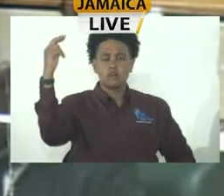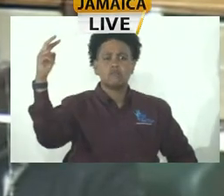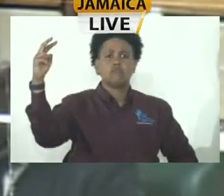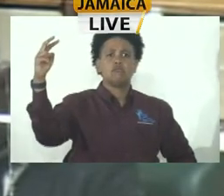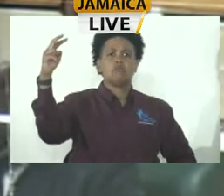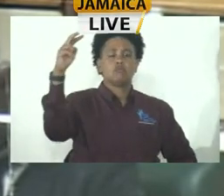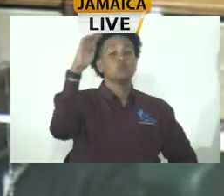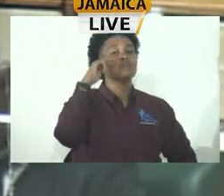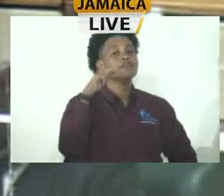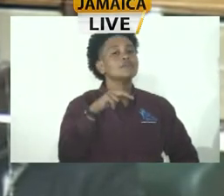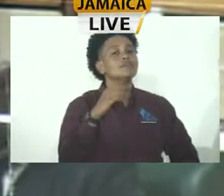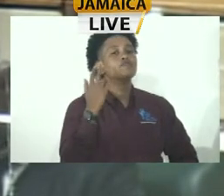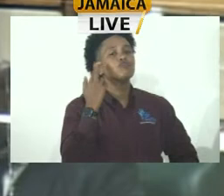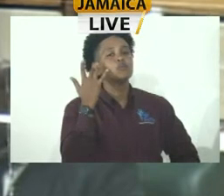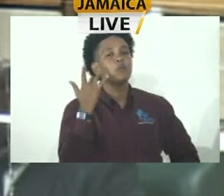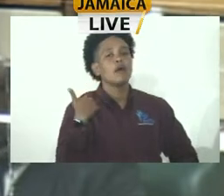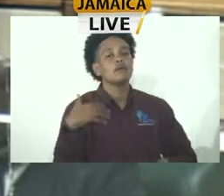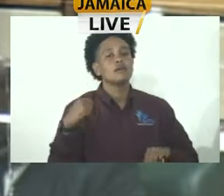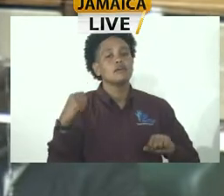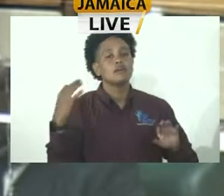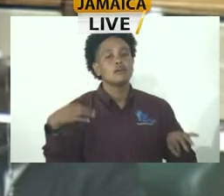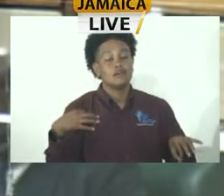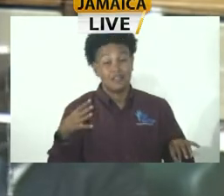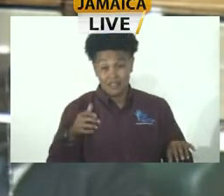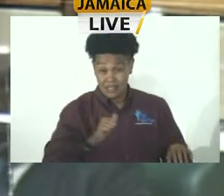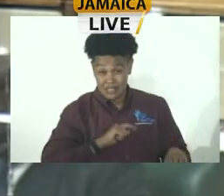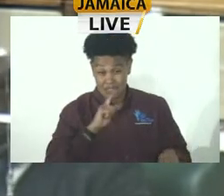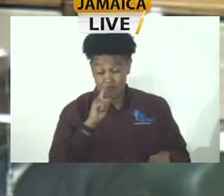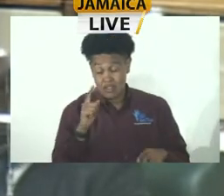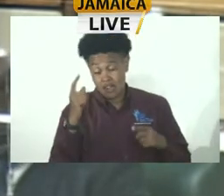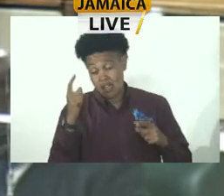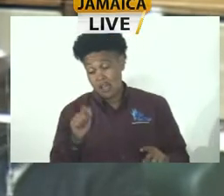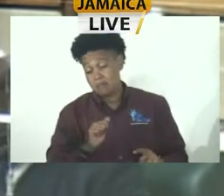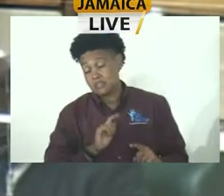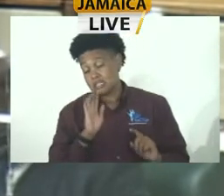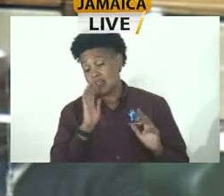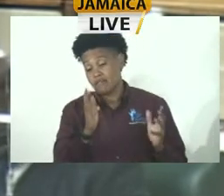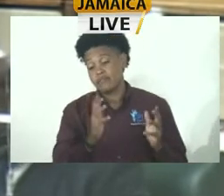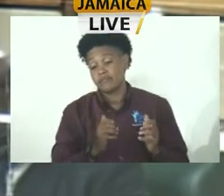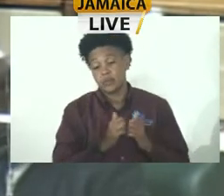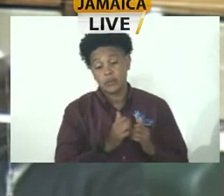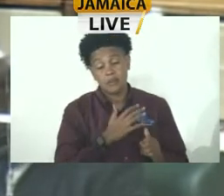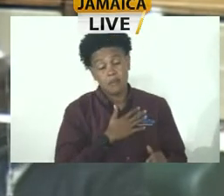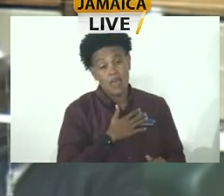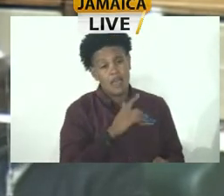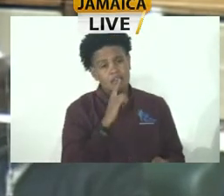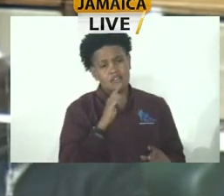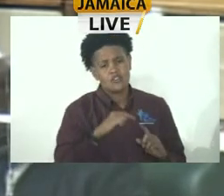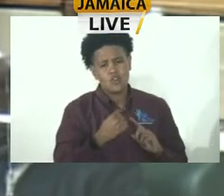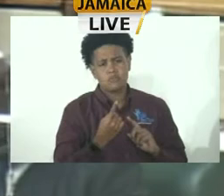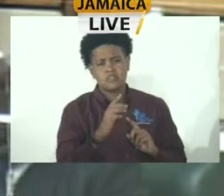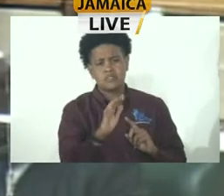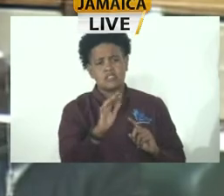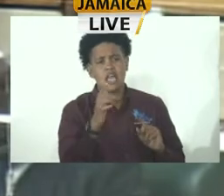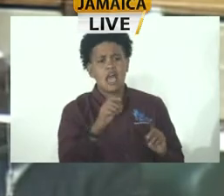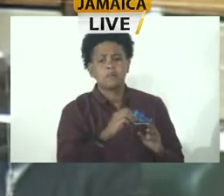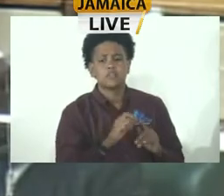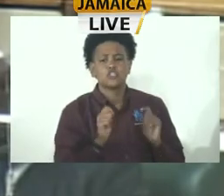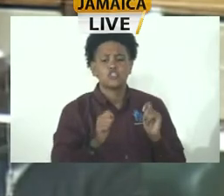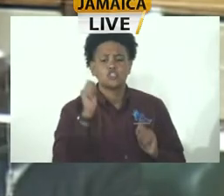and madame speaker i had occasion to speak with my counterpart in